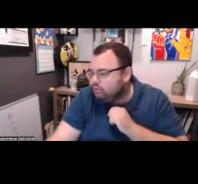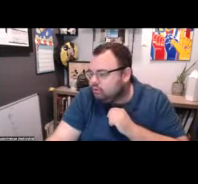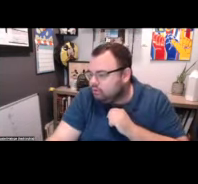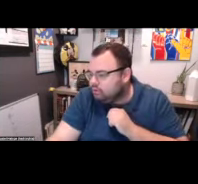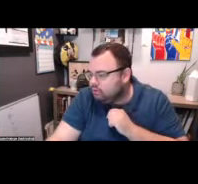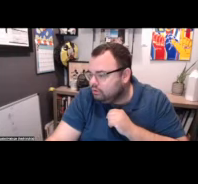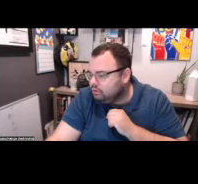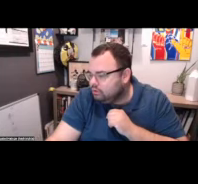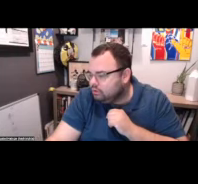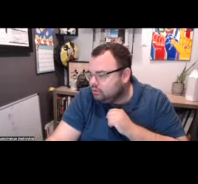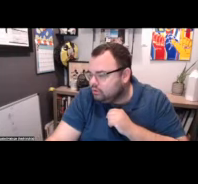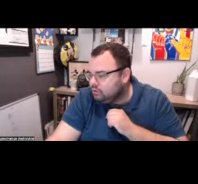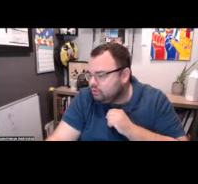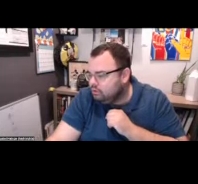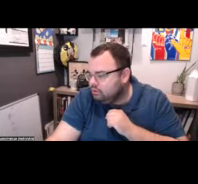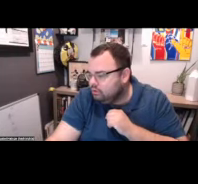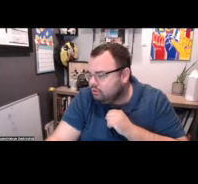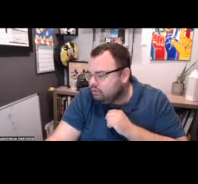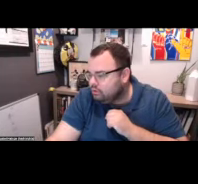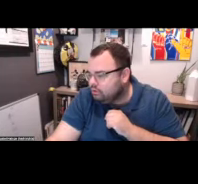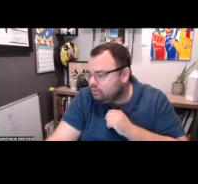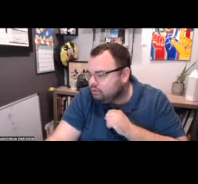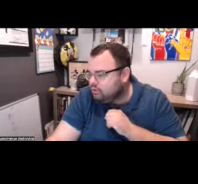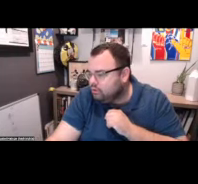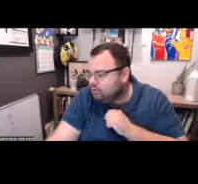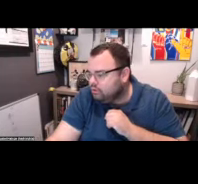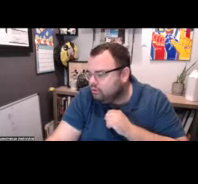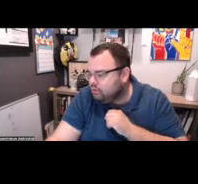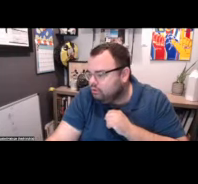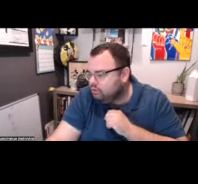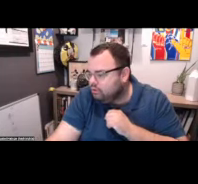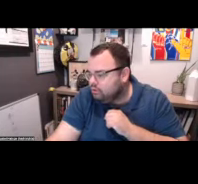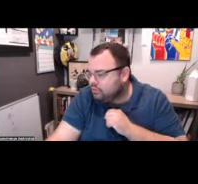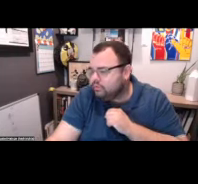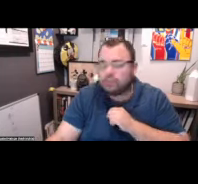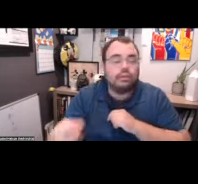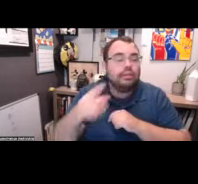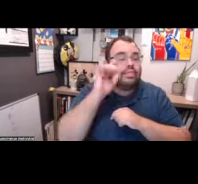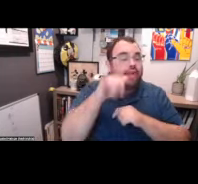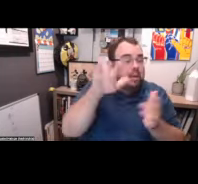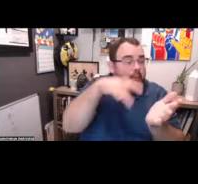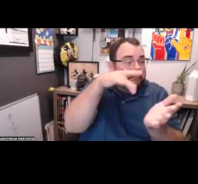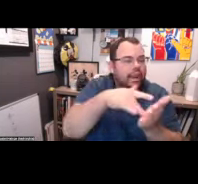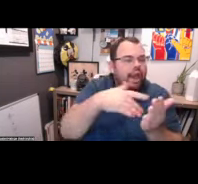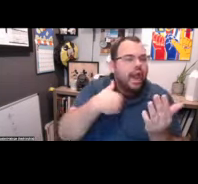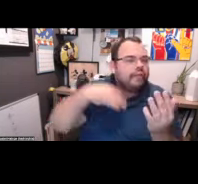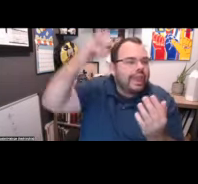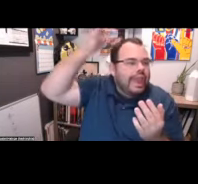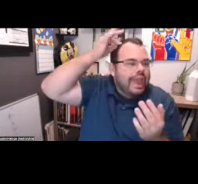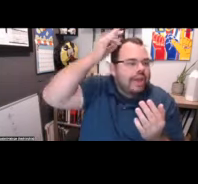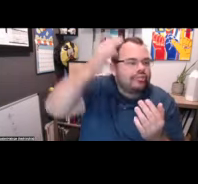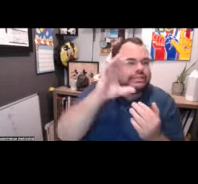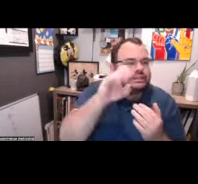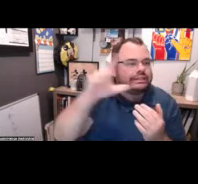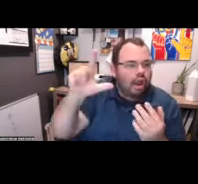when it moves, it's creating these signals that go to the brain, the